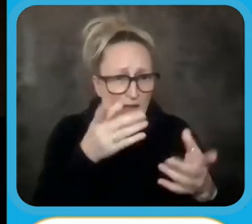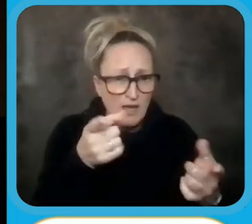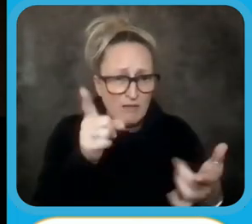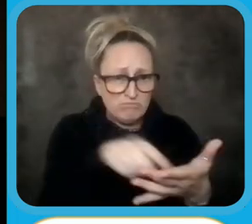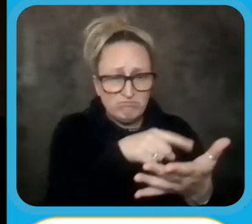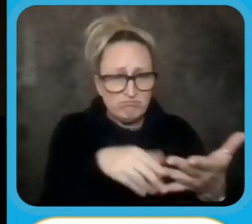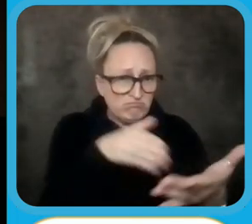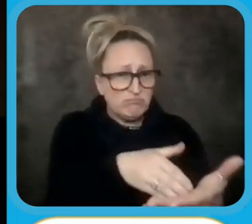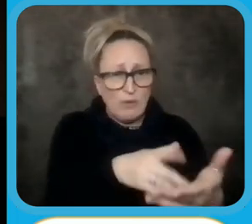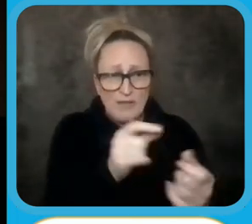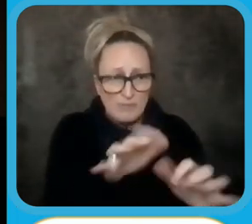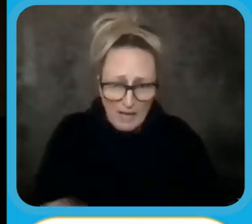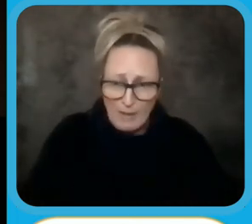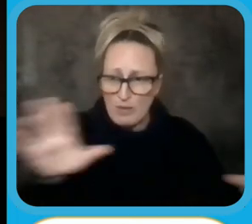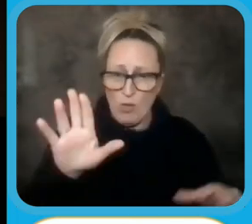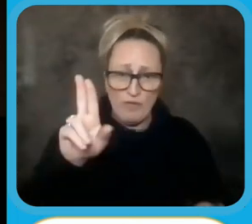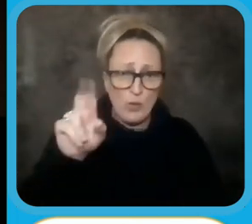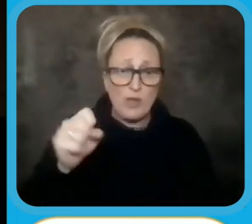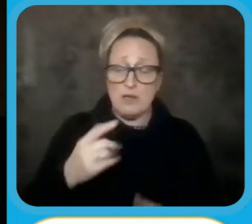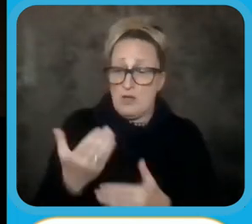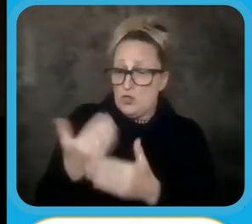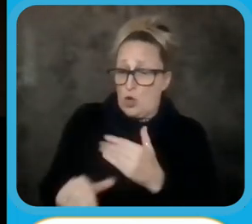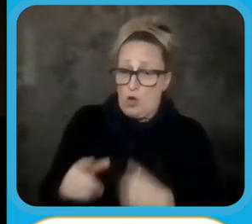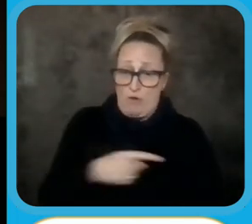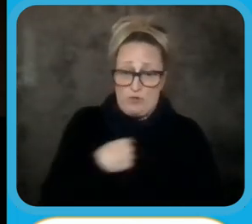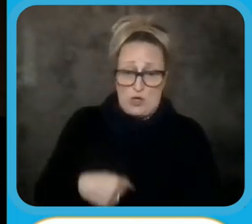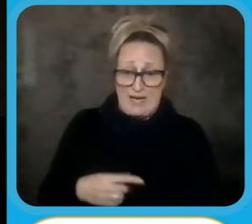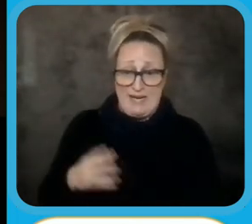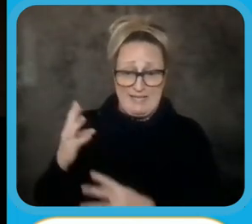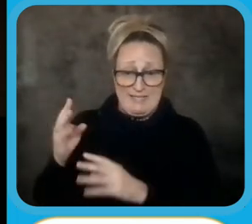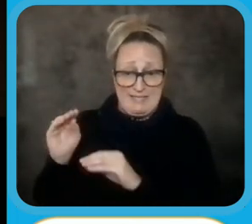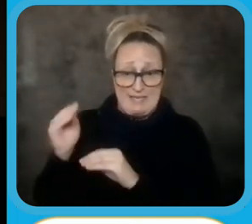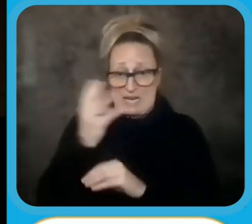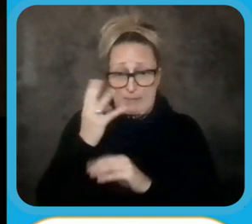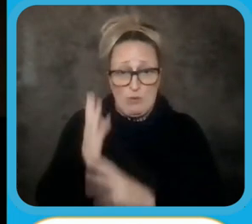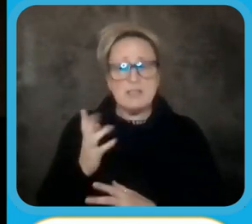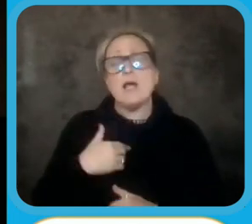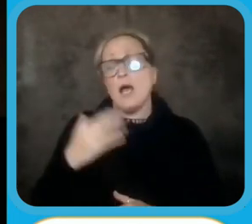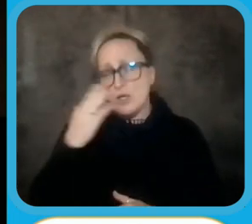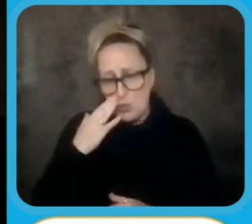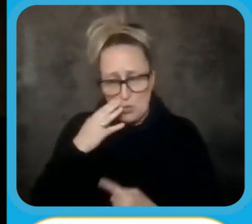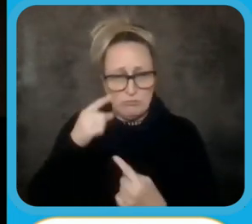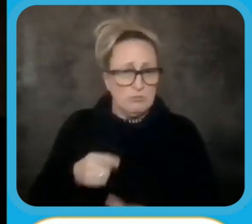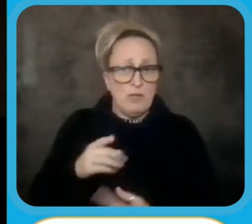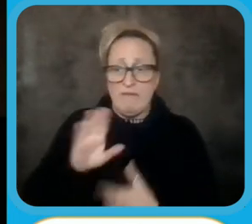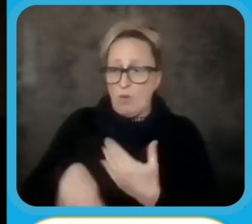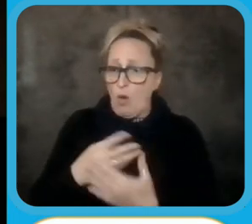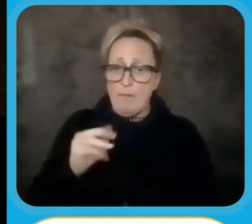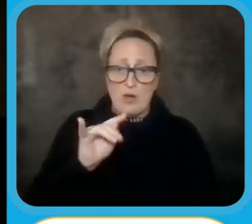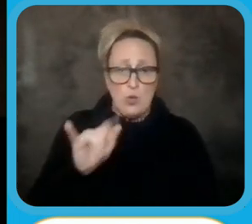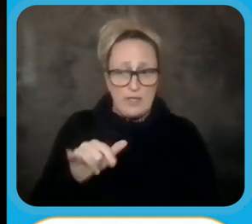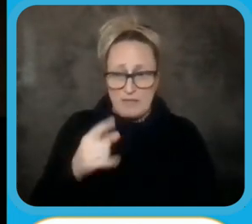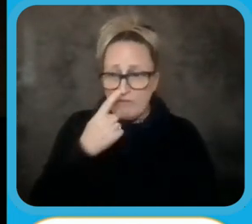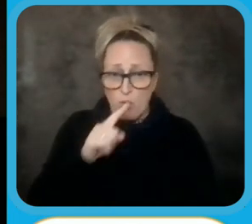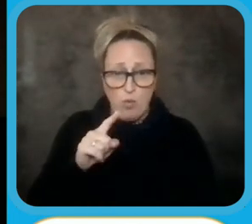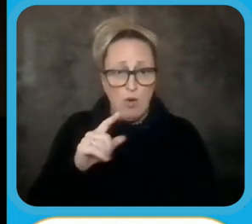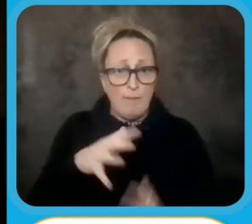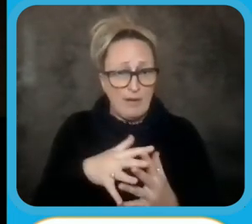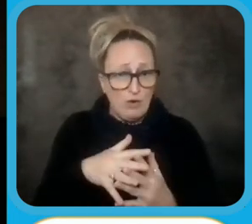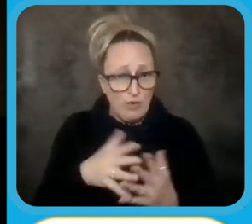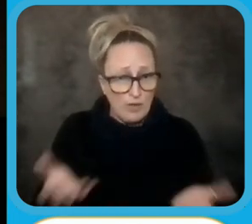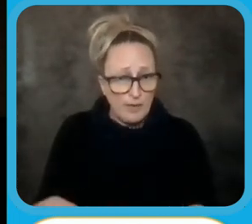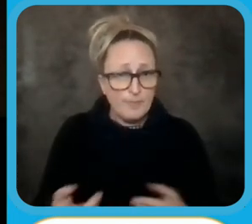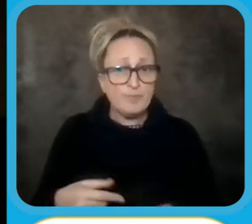U.S. As a daughter of Chinese immigrants, I am well aware of the struggles of all minorities in America.